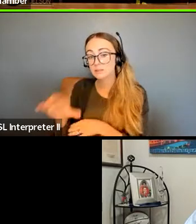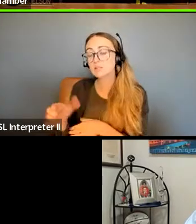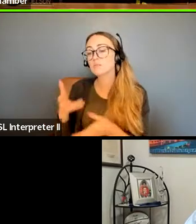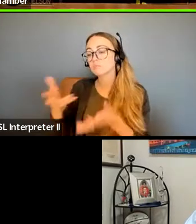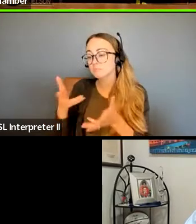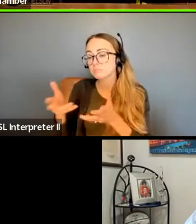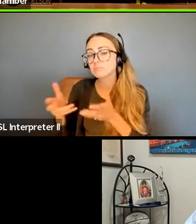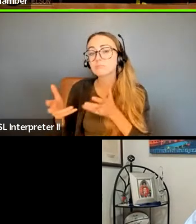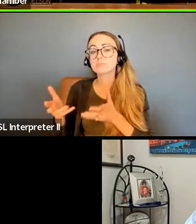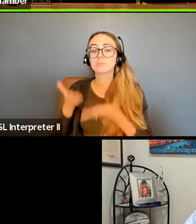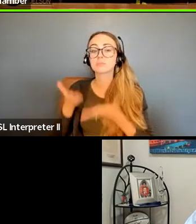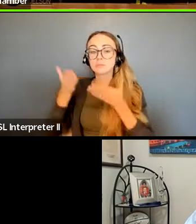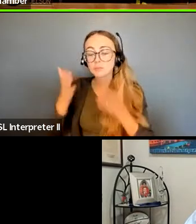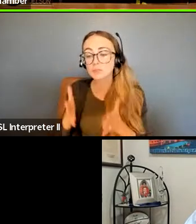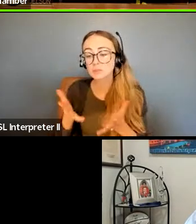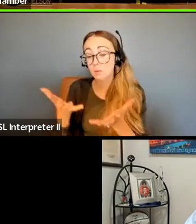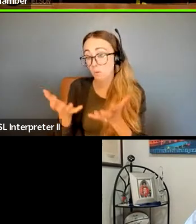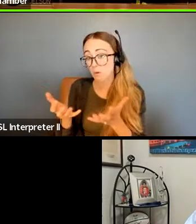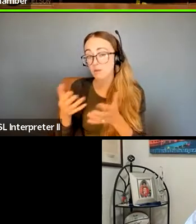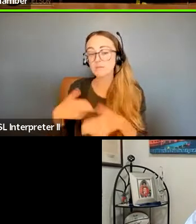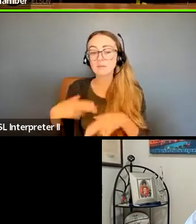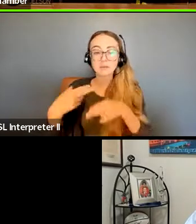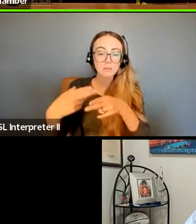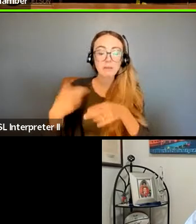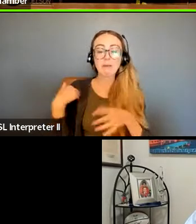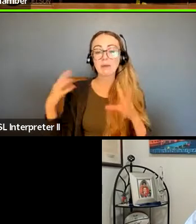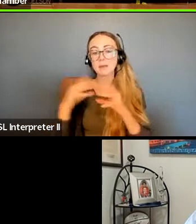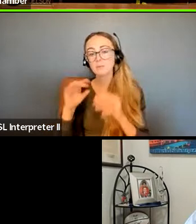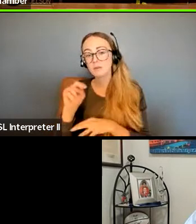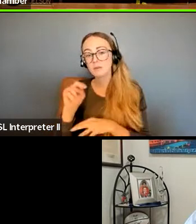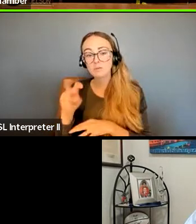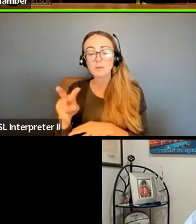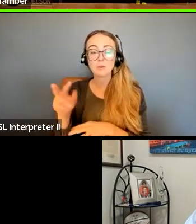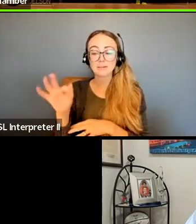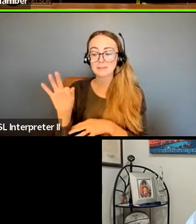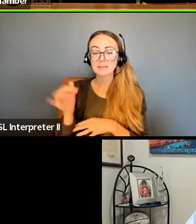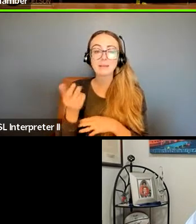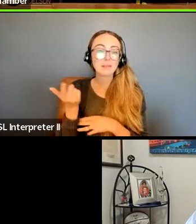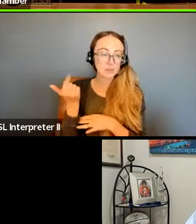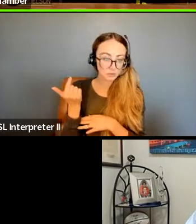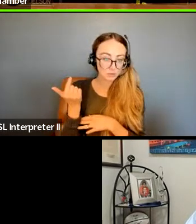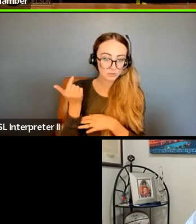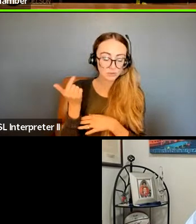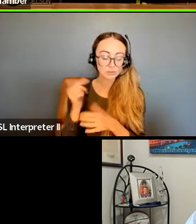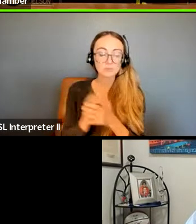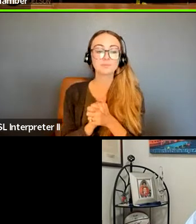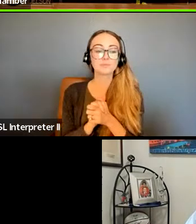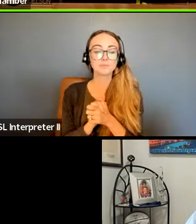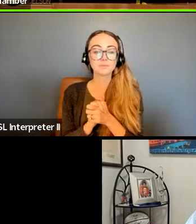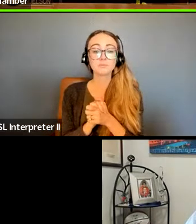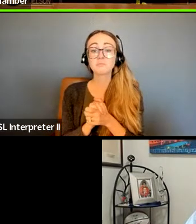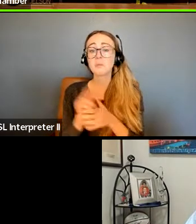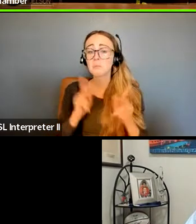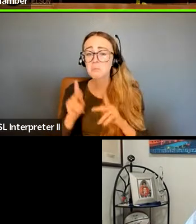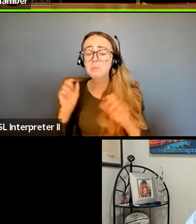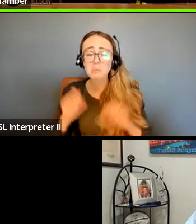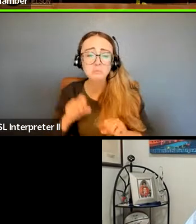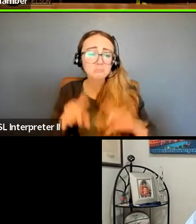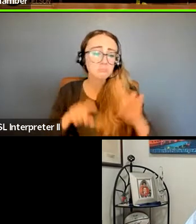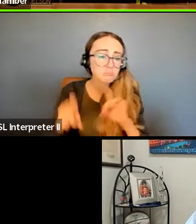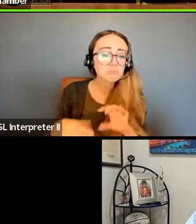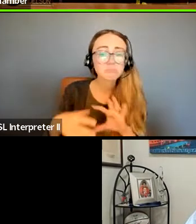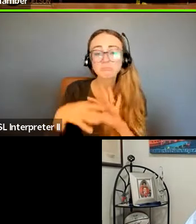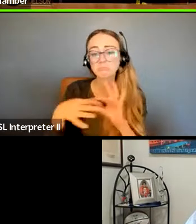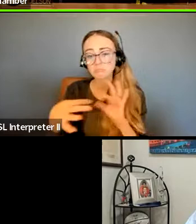petitioner seeking the designation. And at a meeting on November 19th, last fall, members of the public were allowed to ask questions, give comments